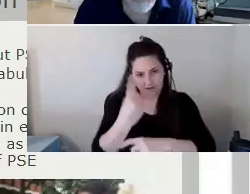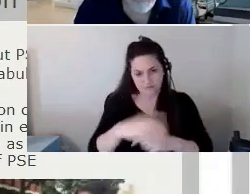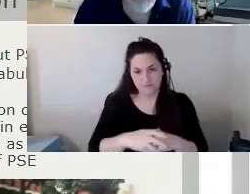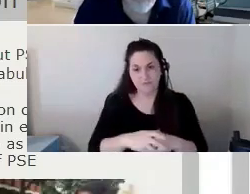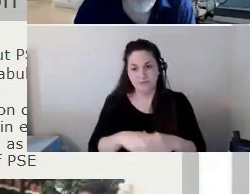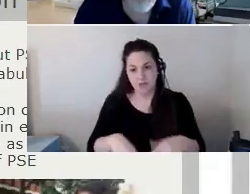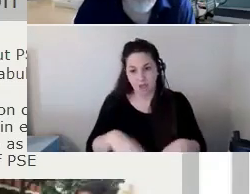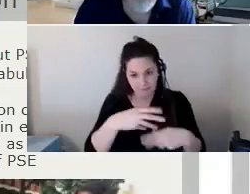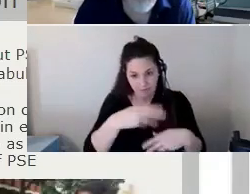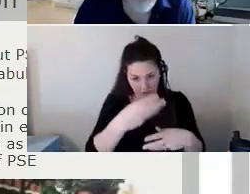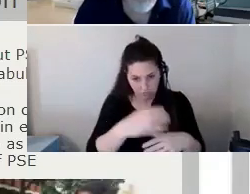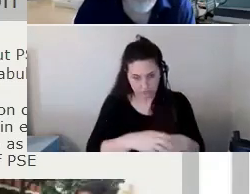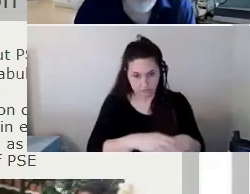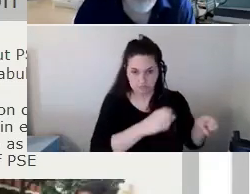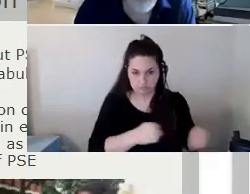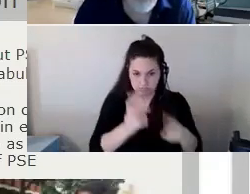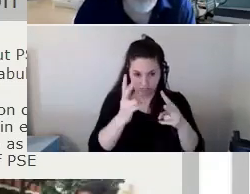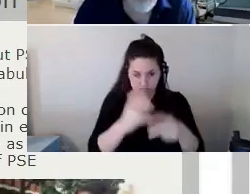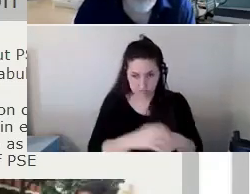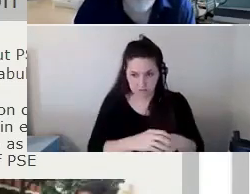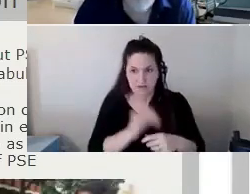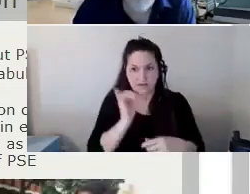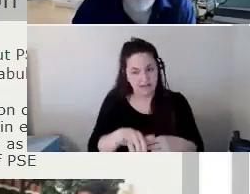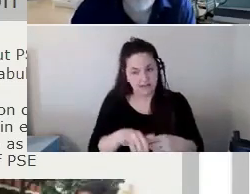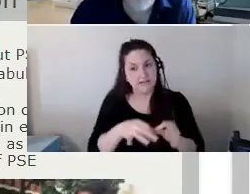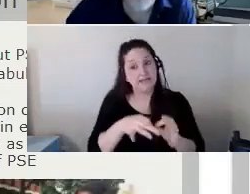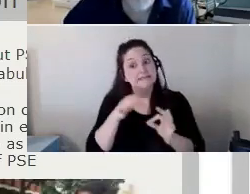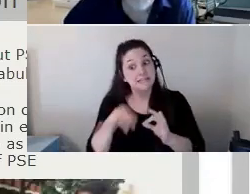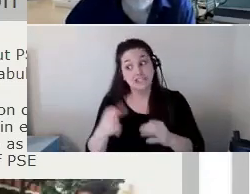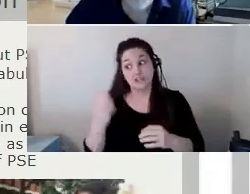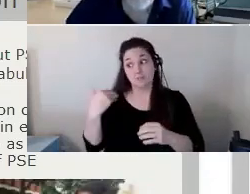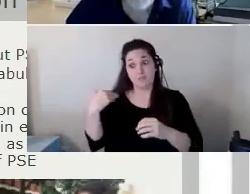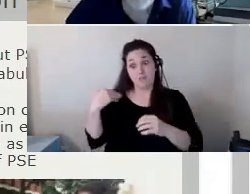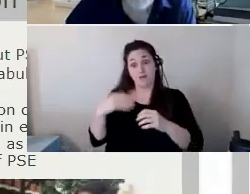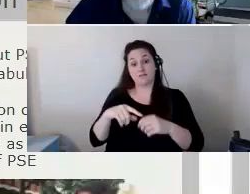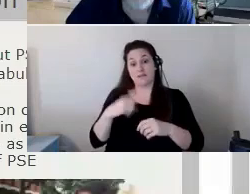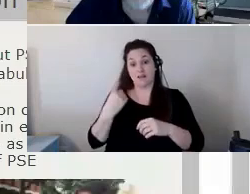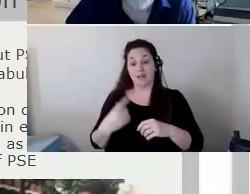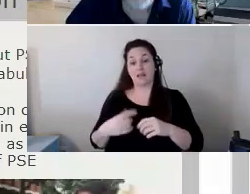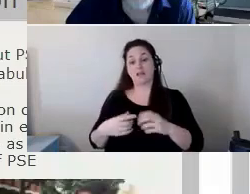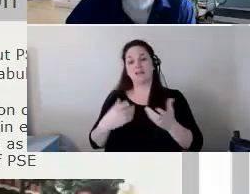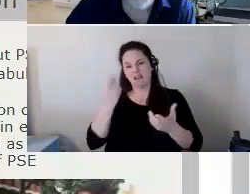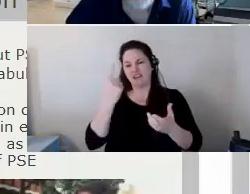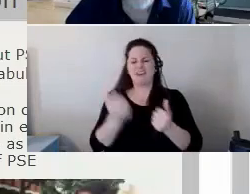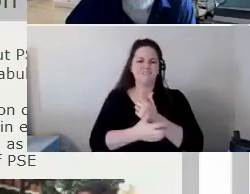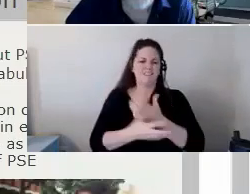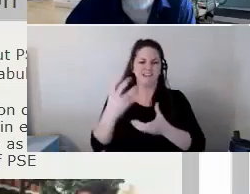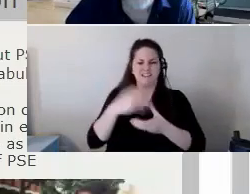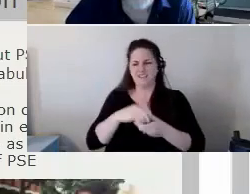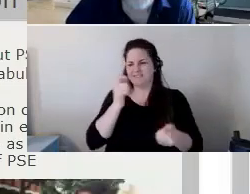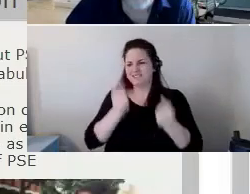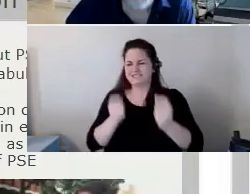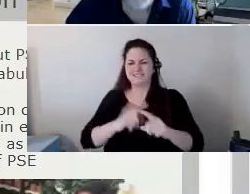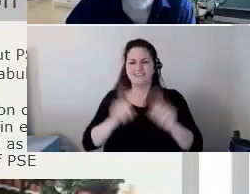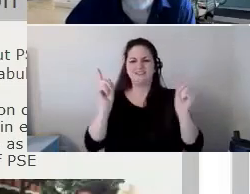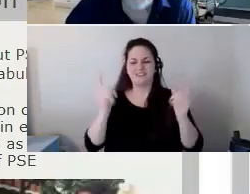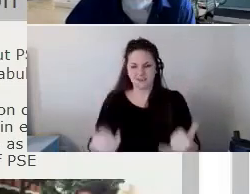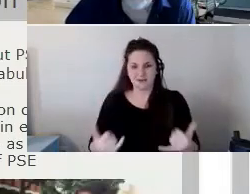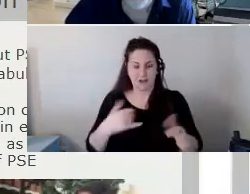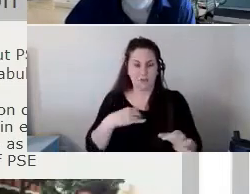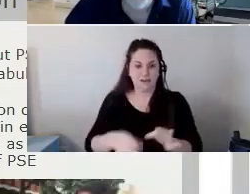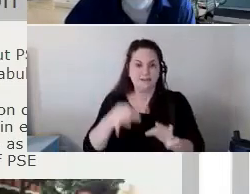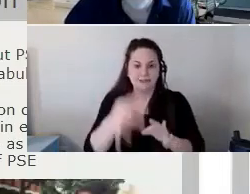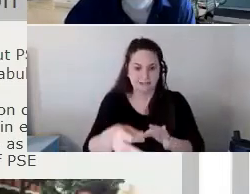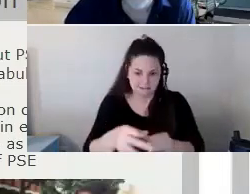up through March 25th. That's an extension from our original deadline, given all that's been involved this year for all of you and all of